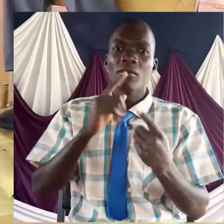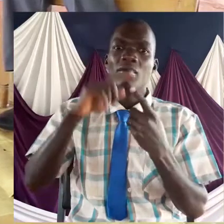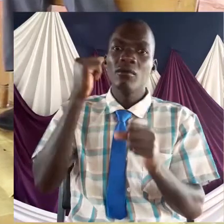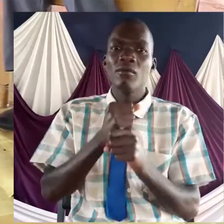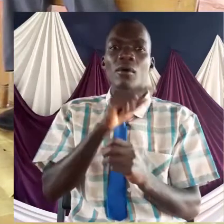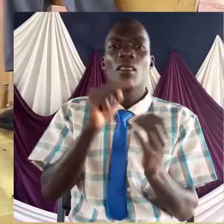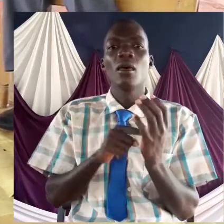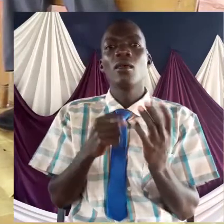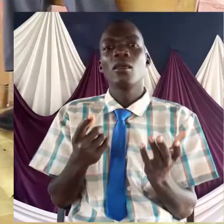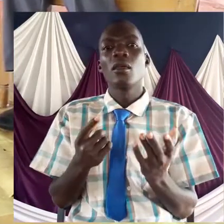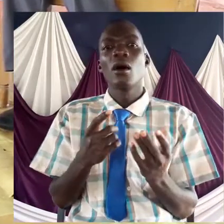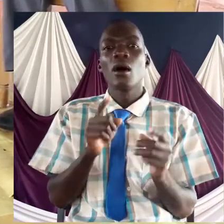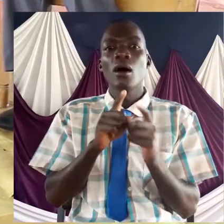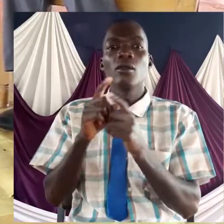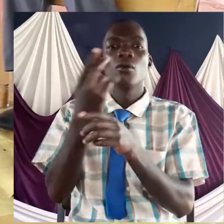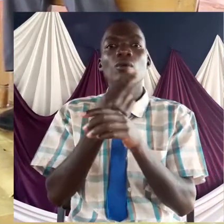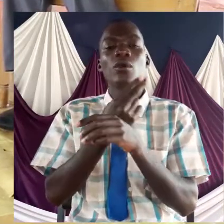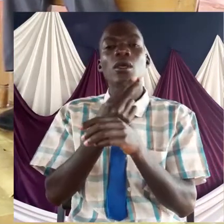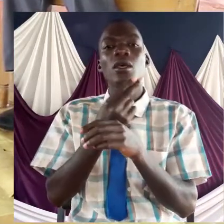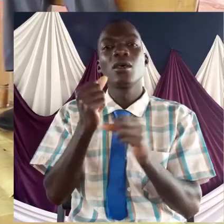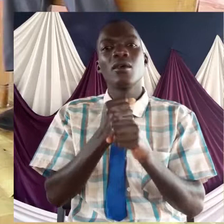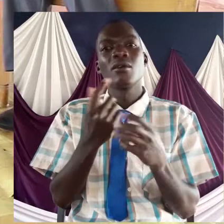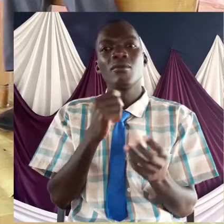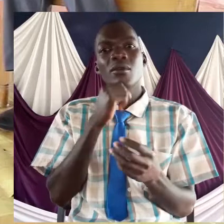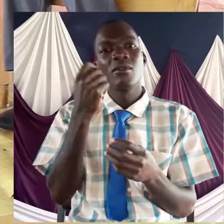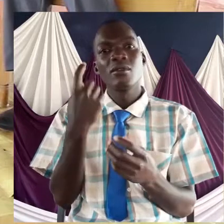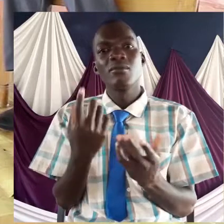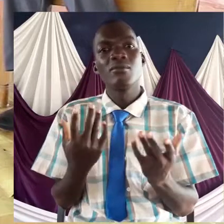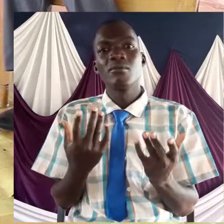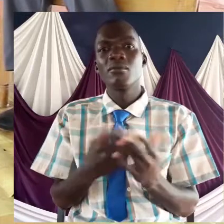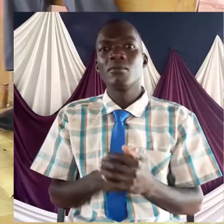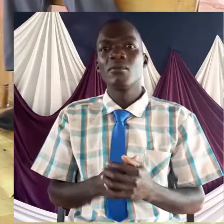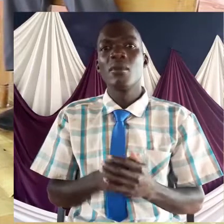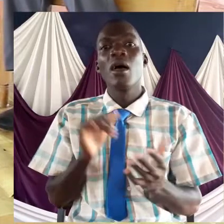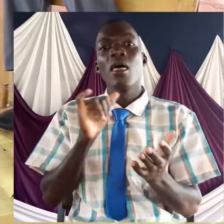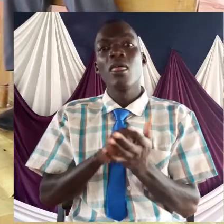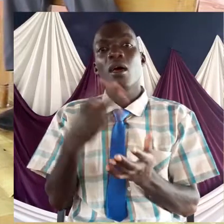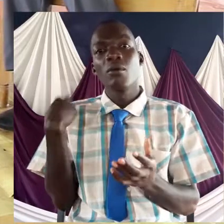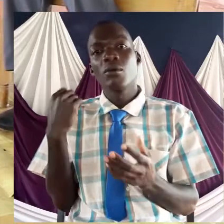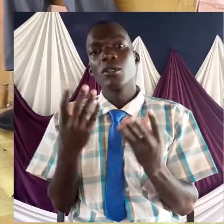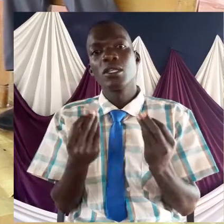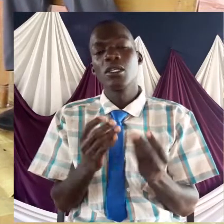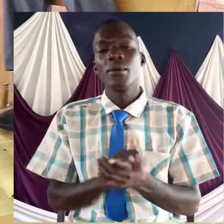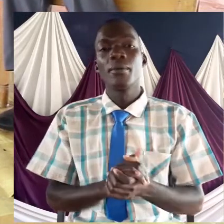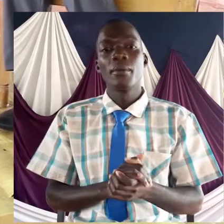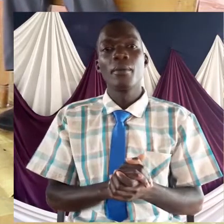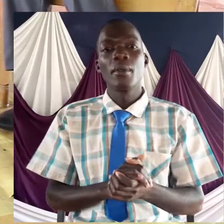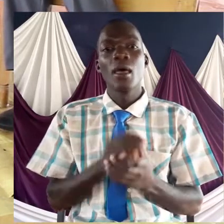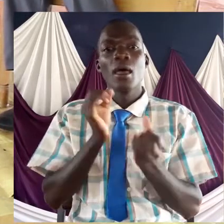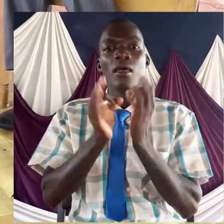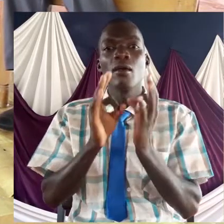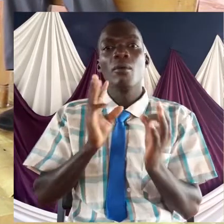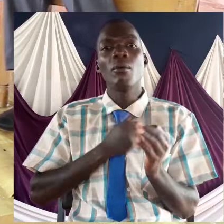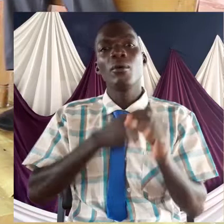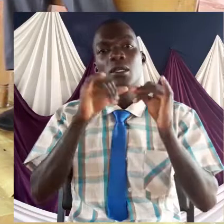40 years using the year day principle, or how do you understand it? No, that was symbolic. All right. If he did it